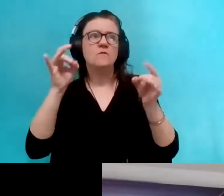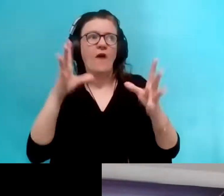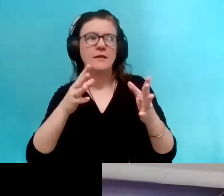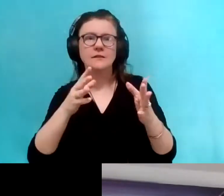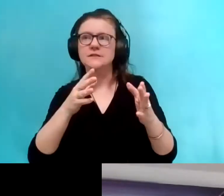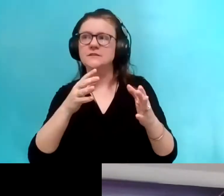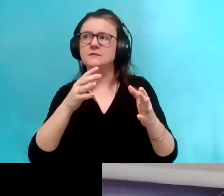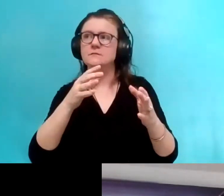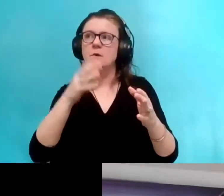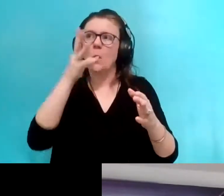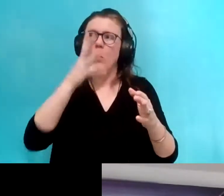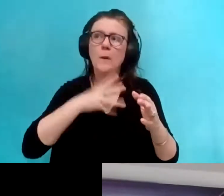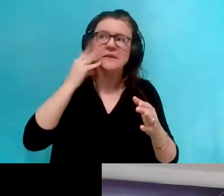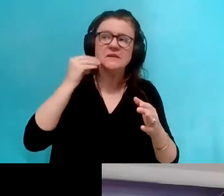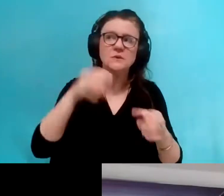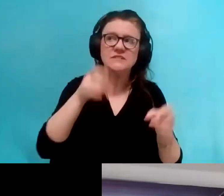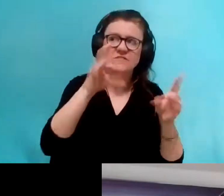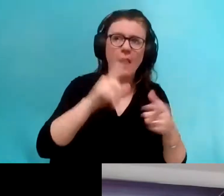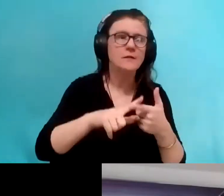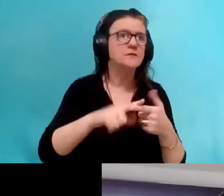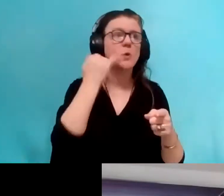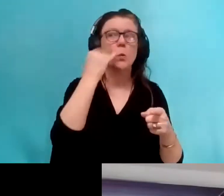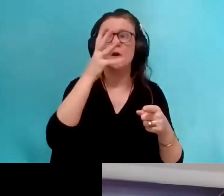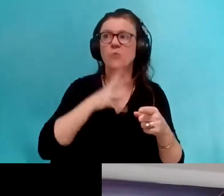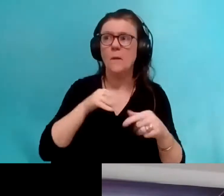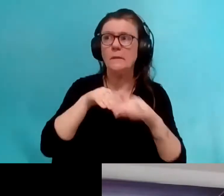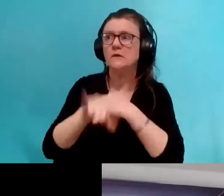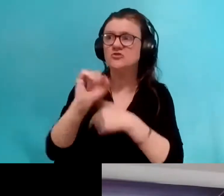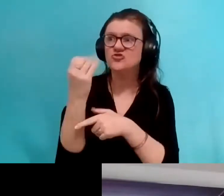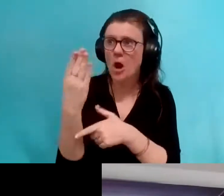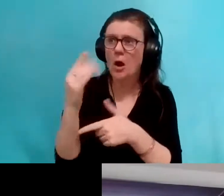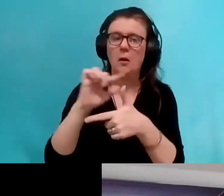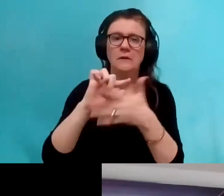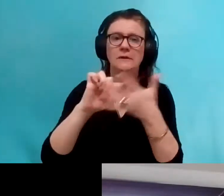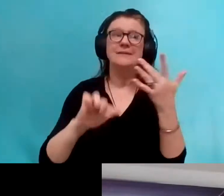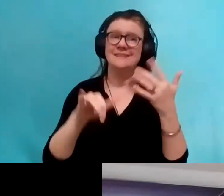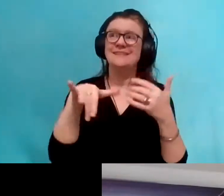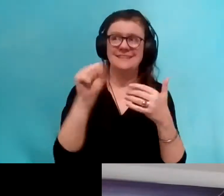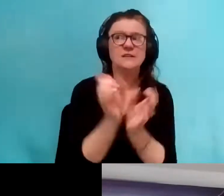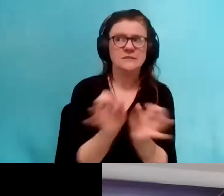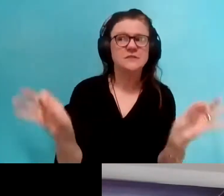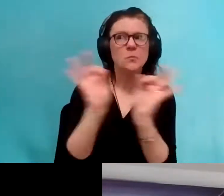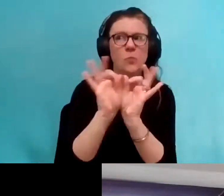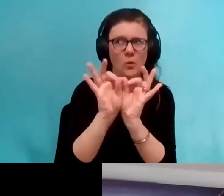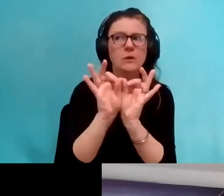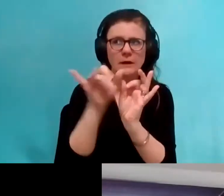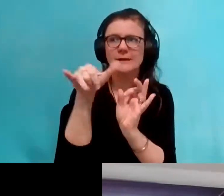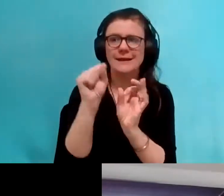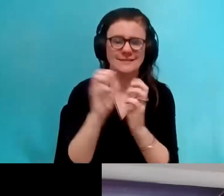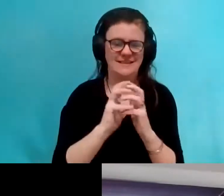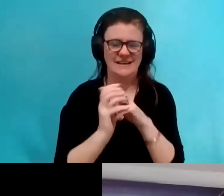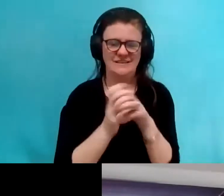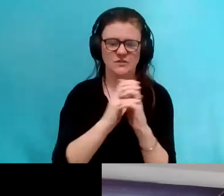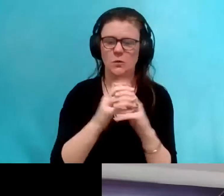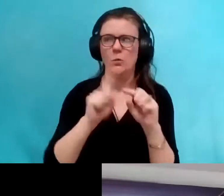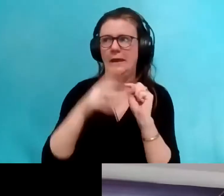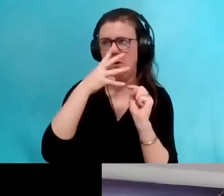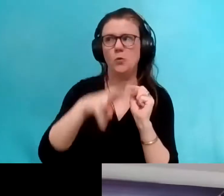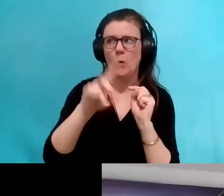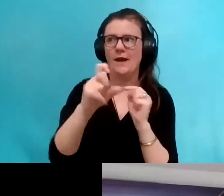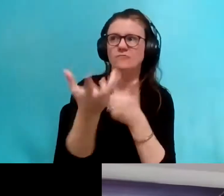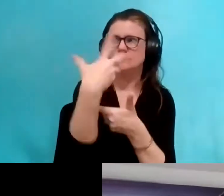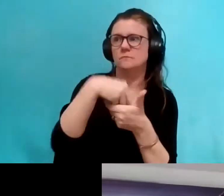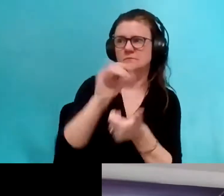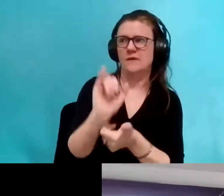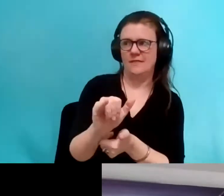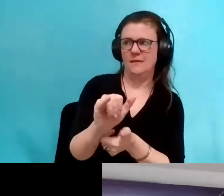talking about access to the labor market. Gender is a critical, gender and disability essentially intersect in very, very specific ways. So does